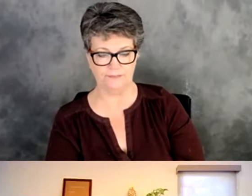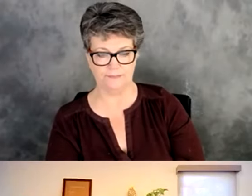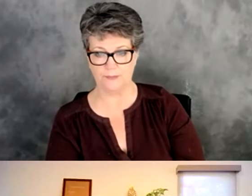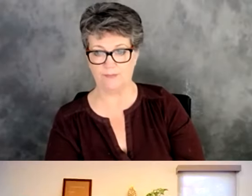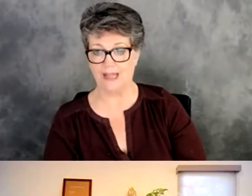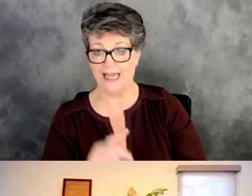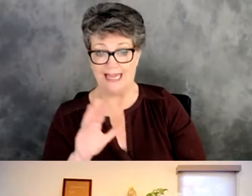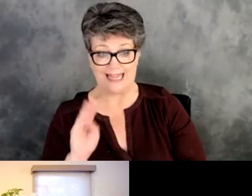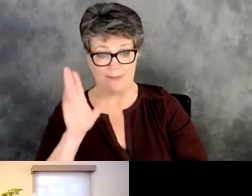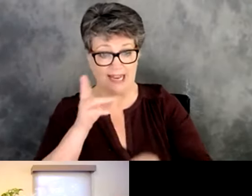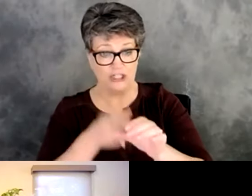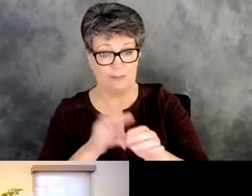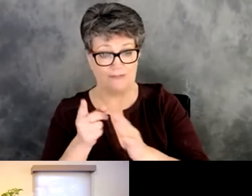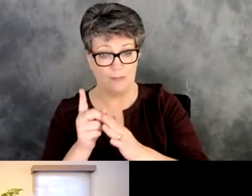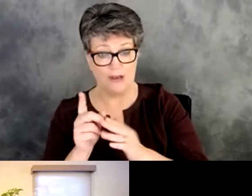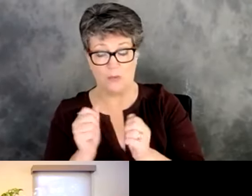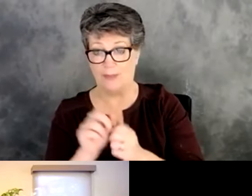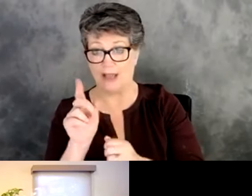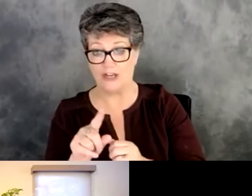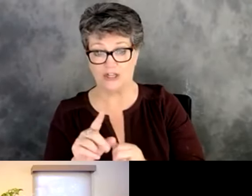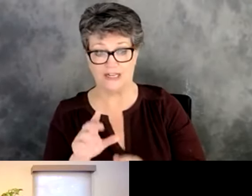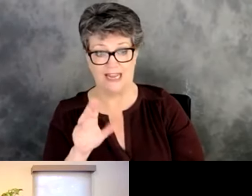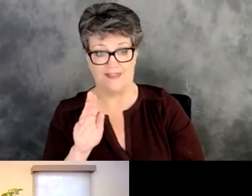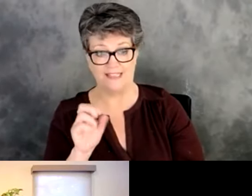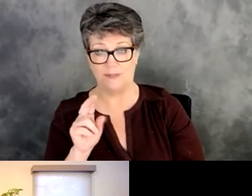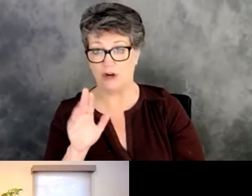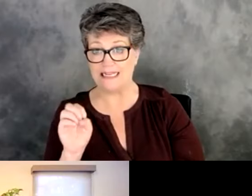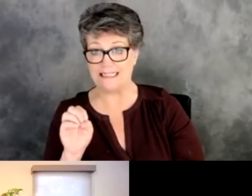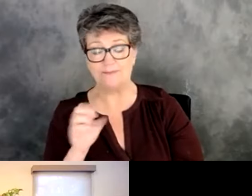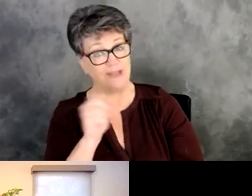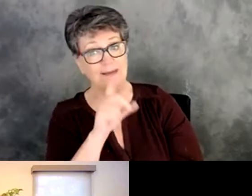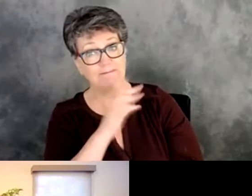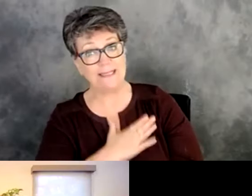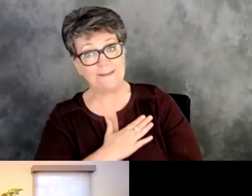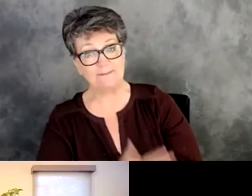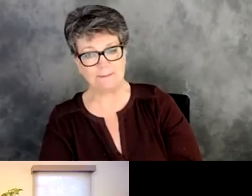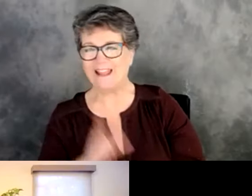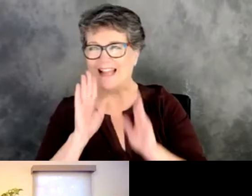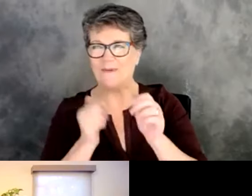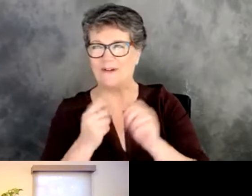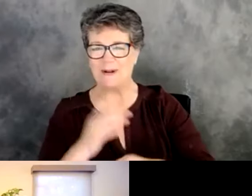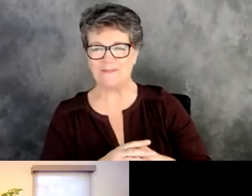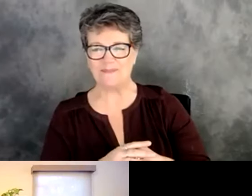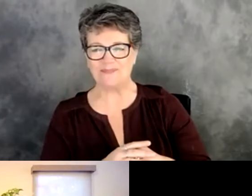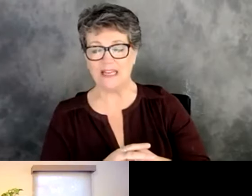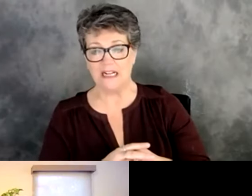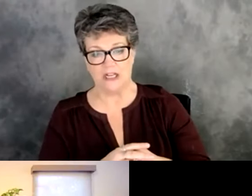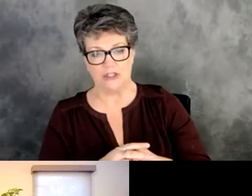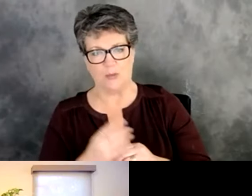Kim, can I jump in here with my question? This is Berenice. Yes, please. Hi, everyone. So I